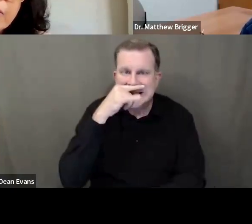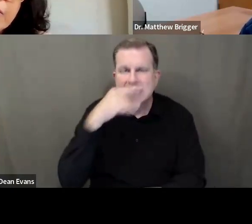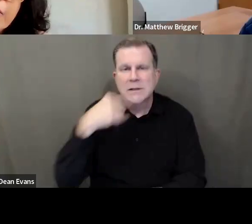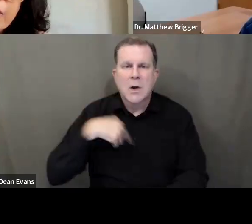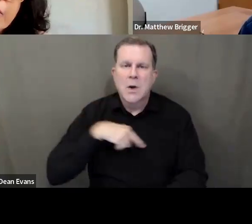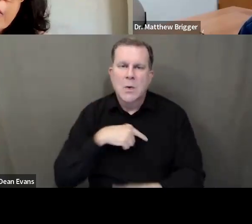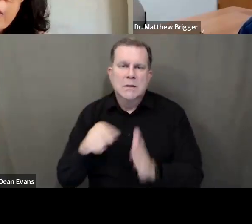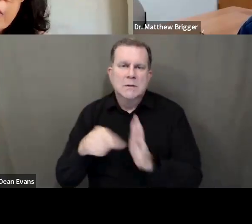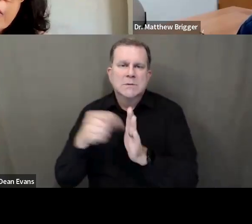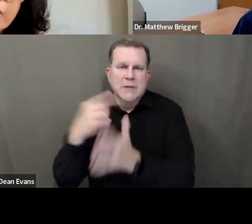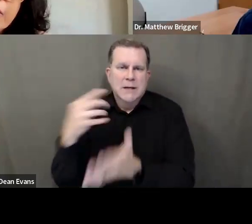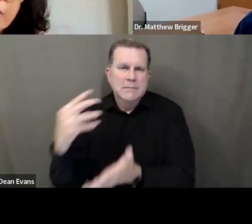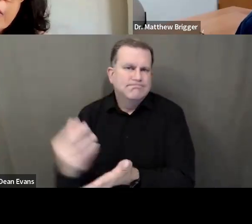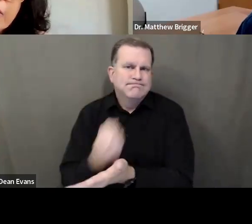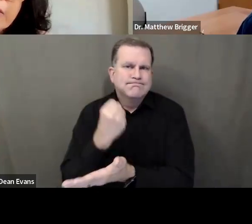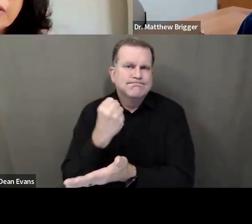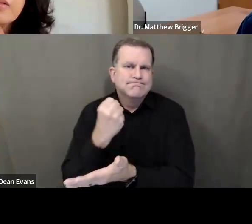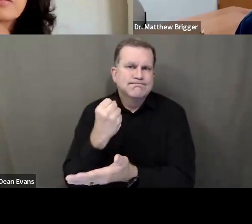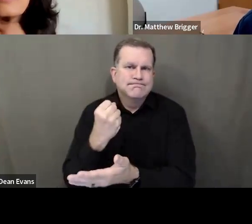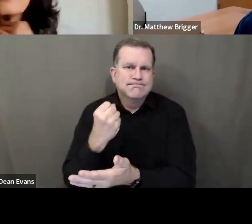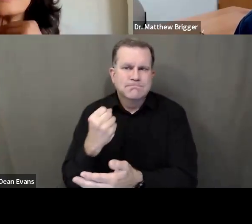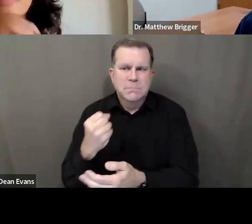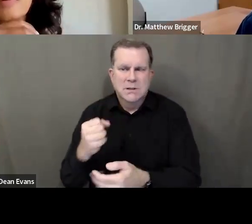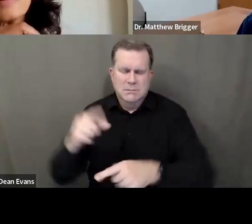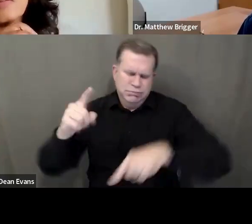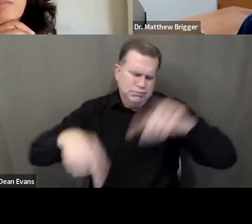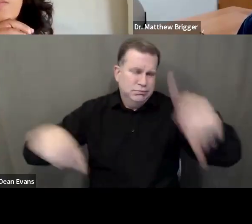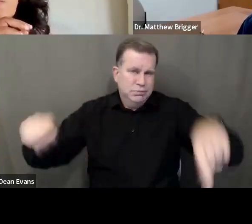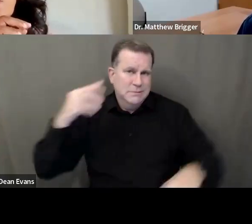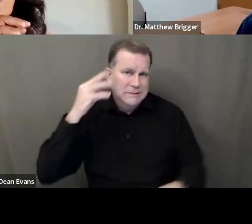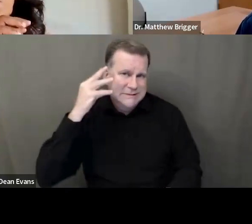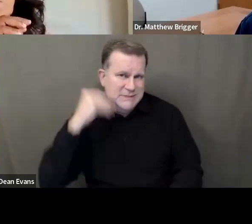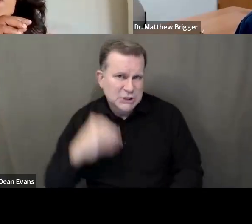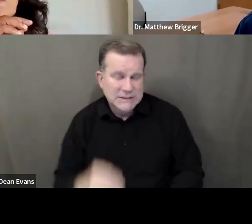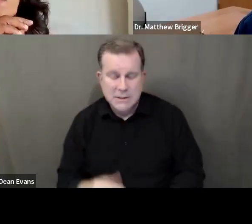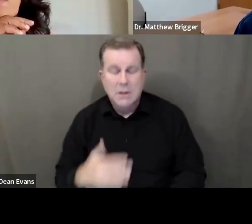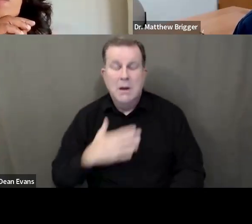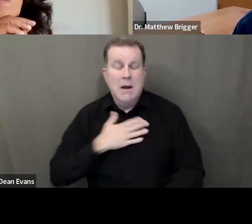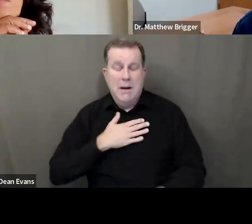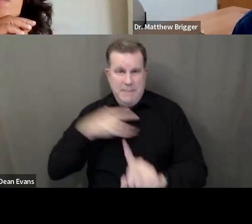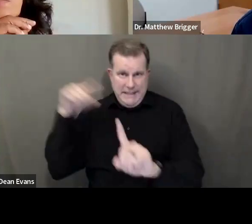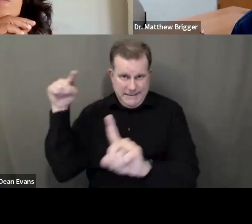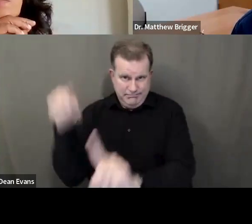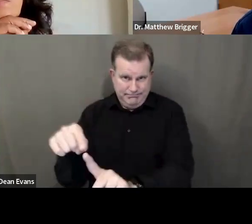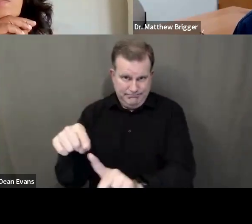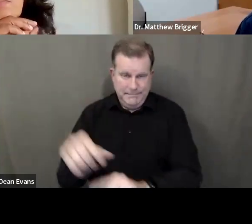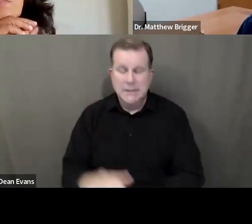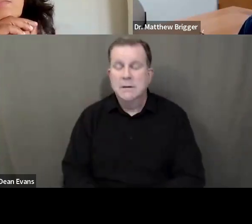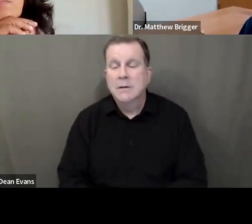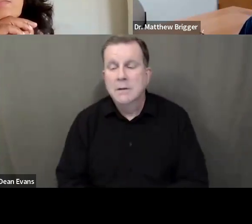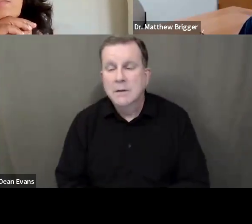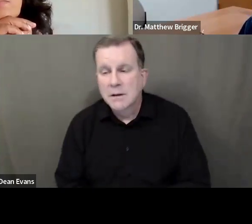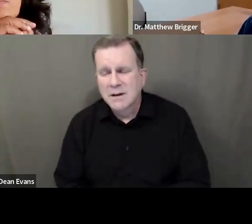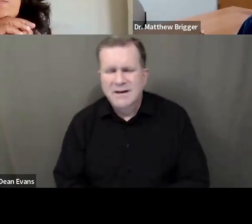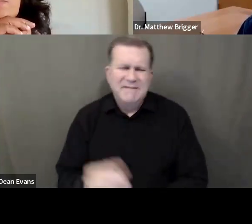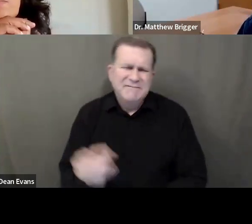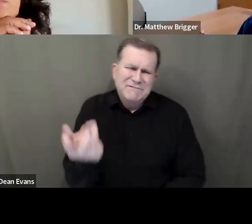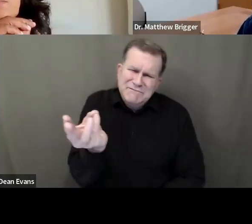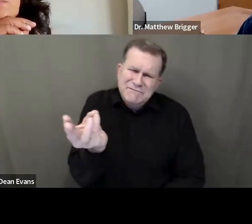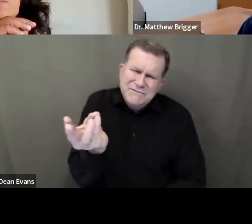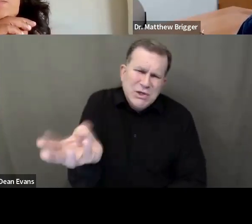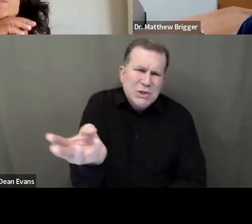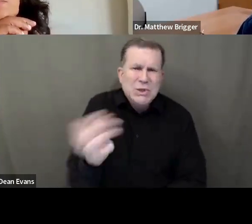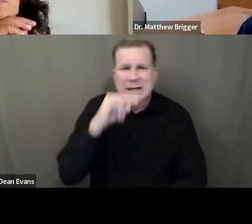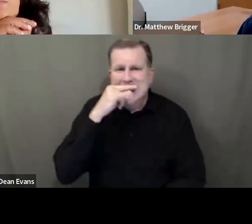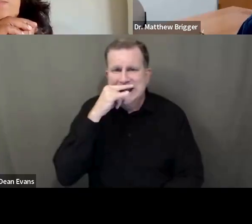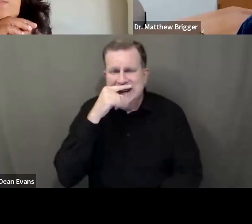have some varying experiences. Bottom line is there are very few kids who I say just